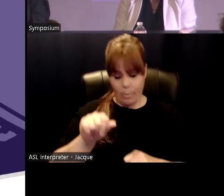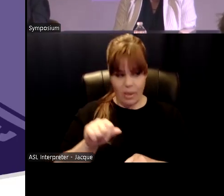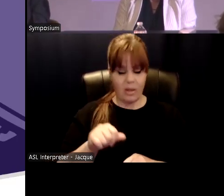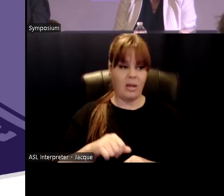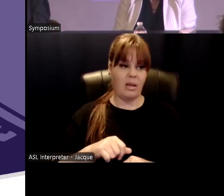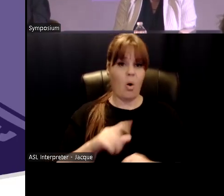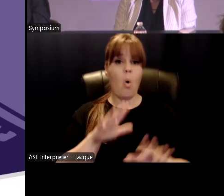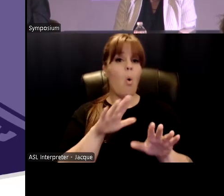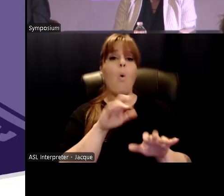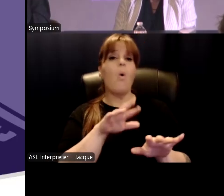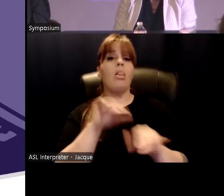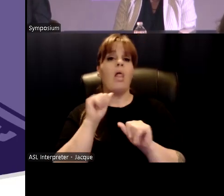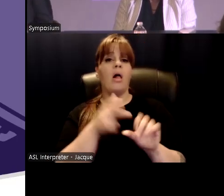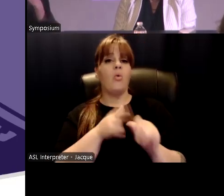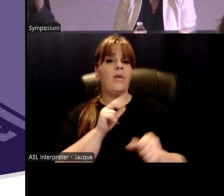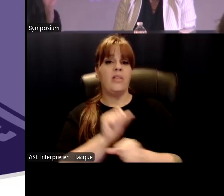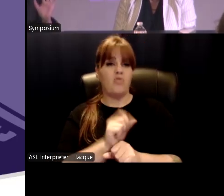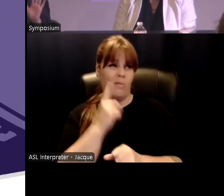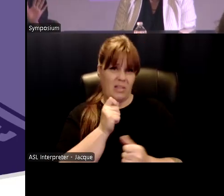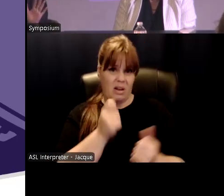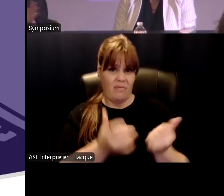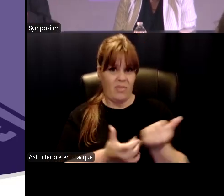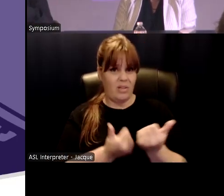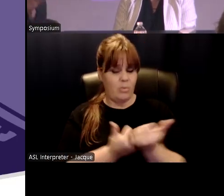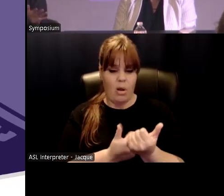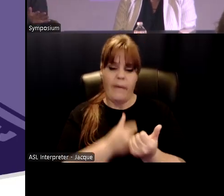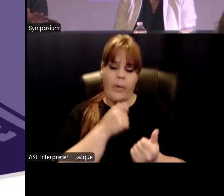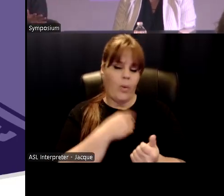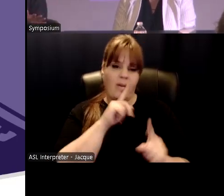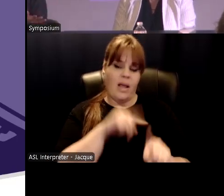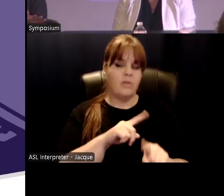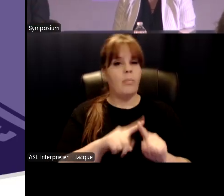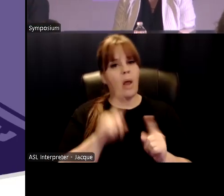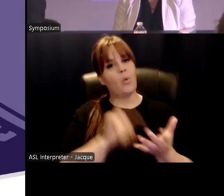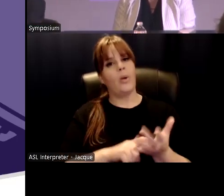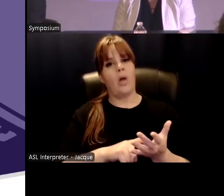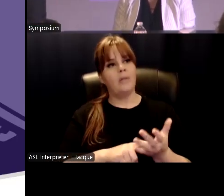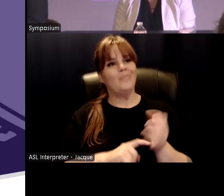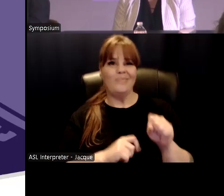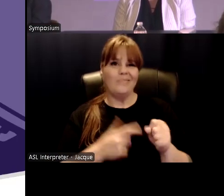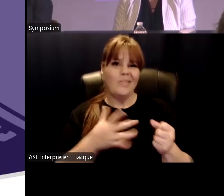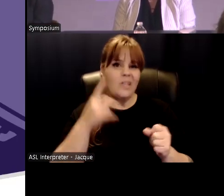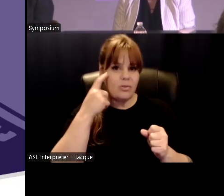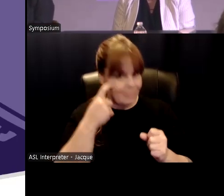left their jobs because they didn't feel supported. I don't have an answer to the question. I just want to acknowledge that I've seen that.